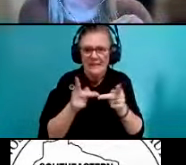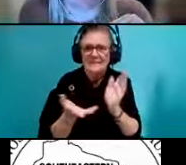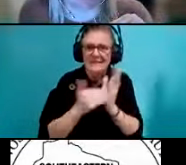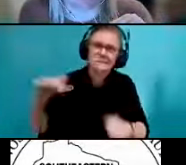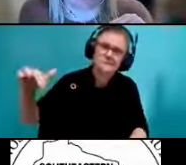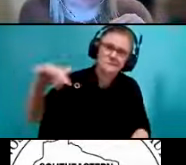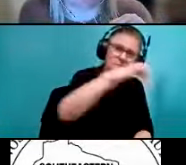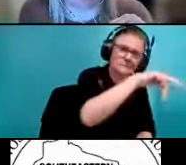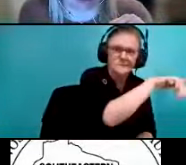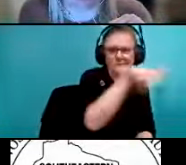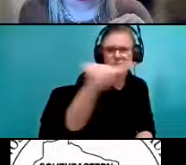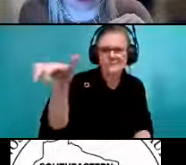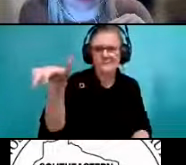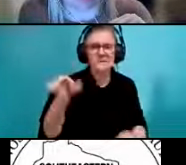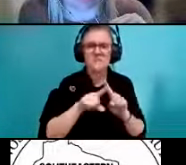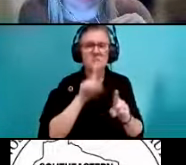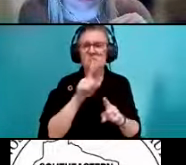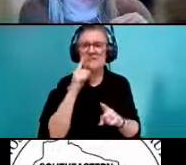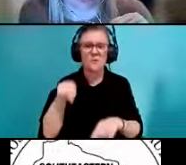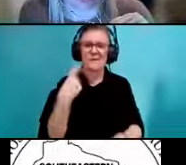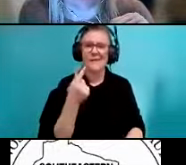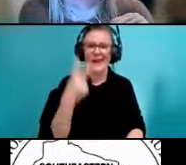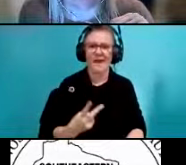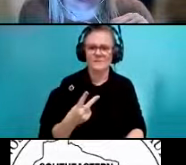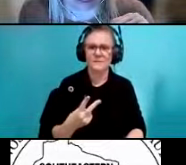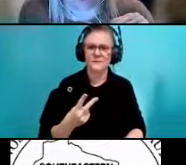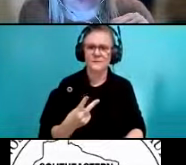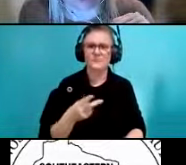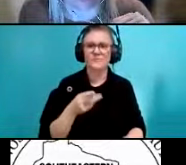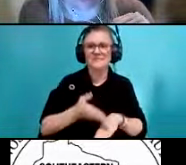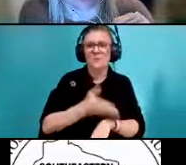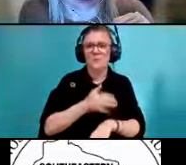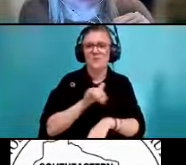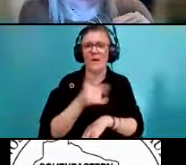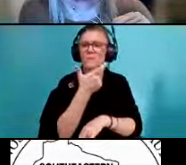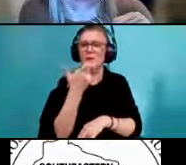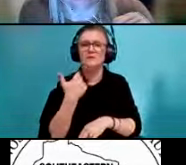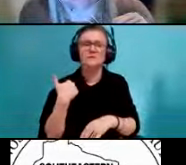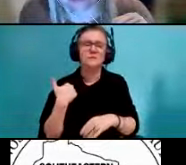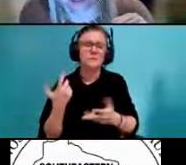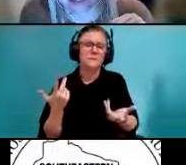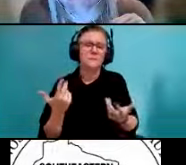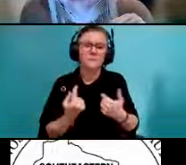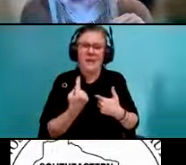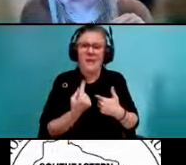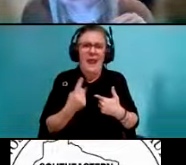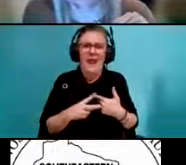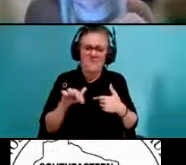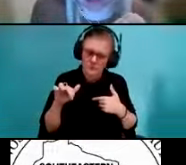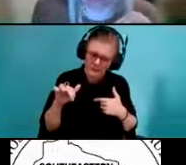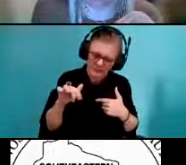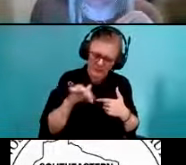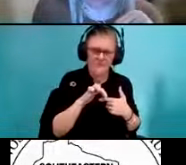based on the direction of traffic. So this actually can improve that, because you're just going to have to make that half